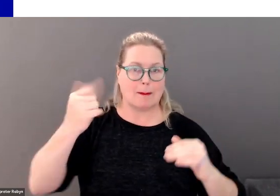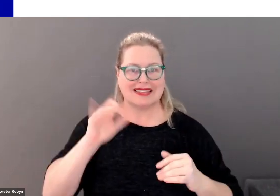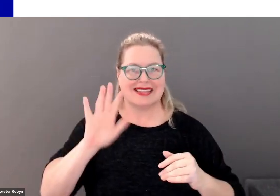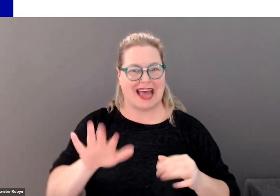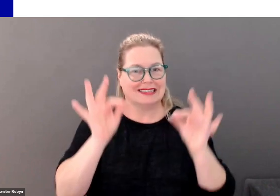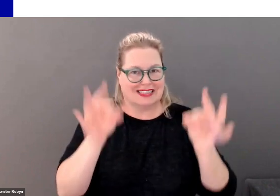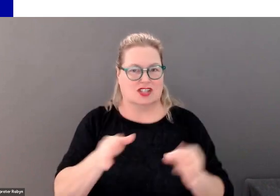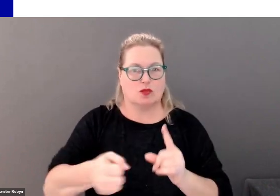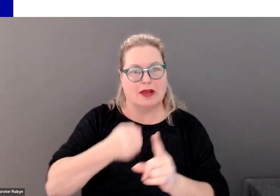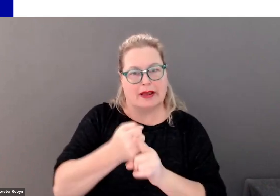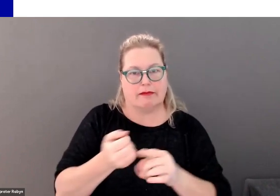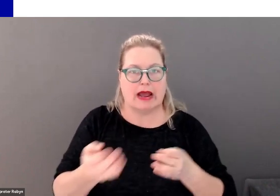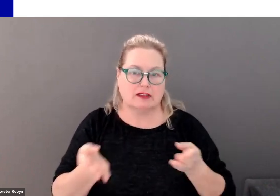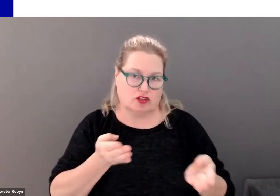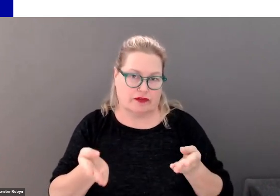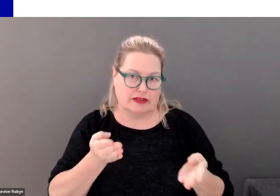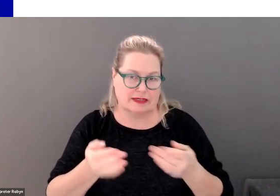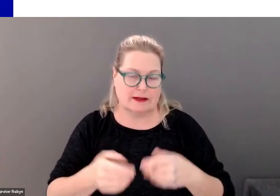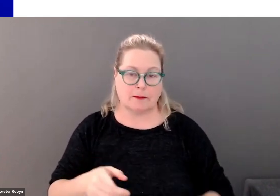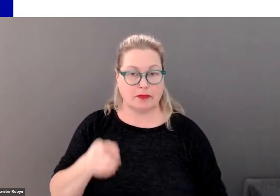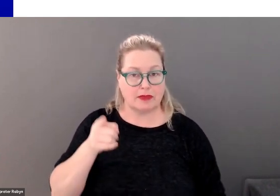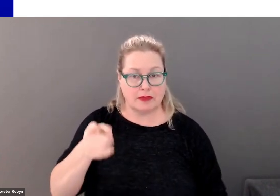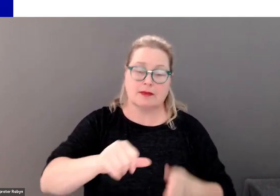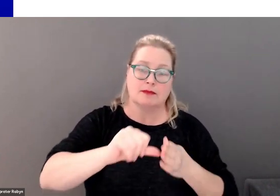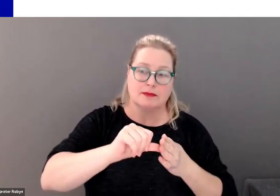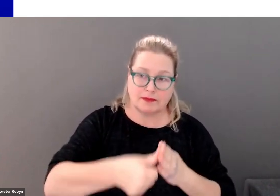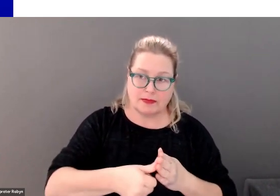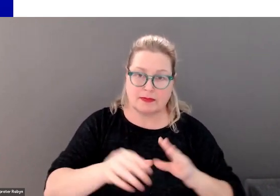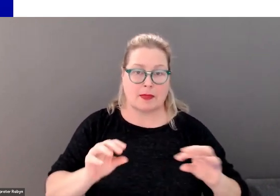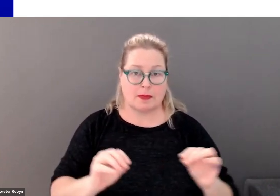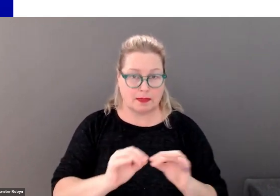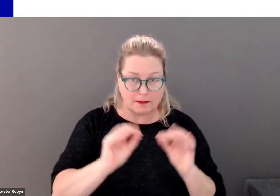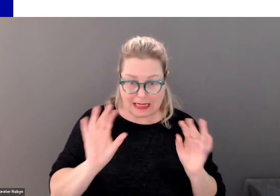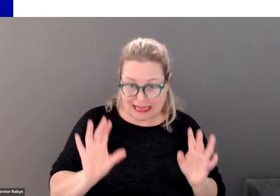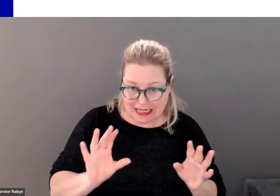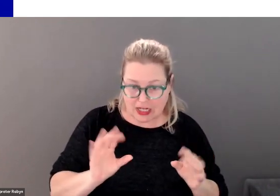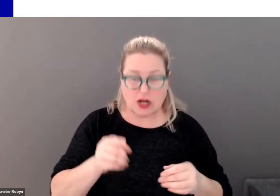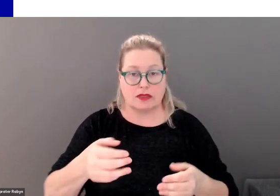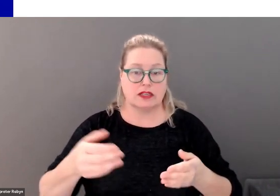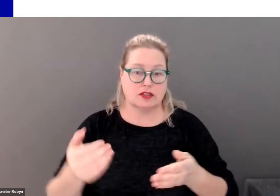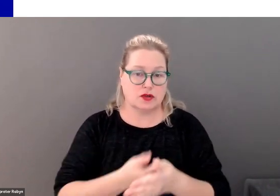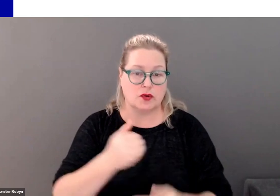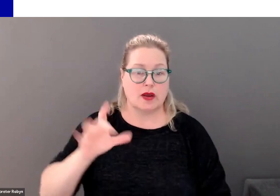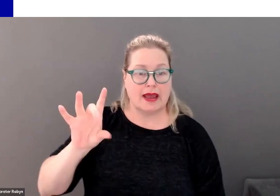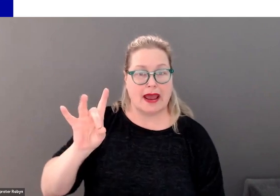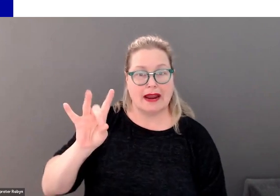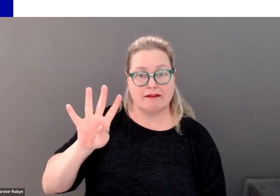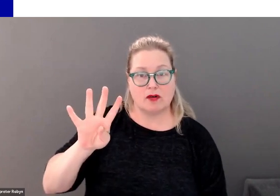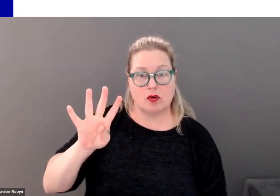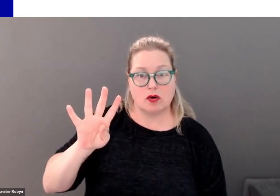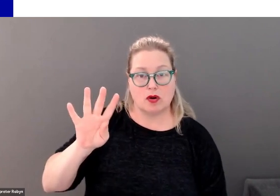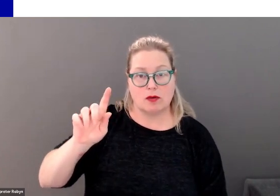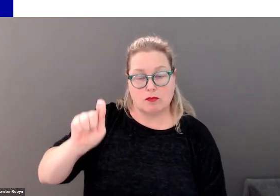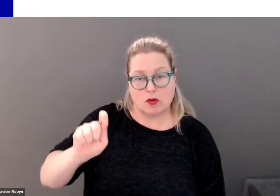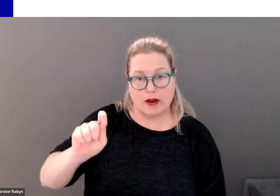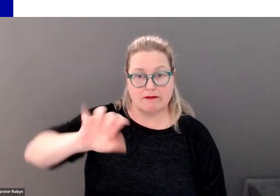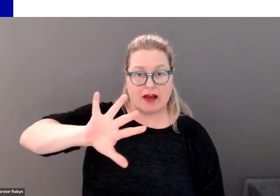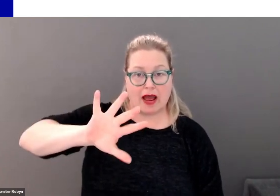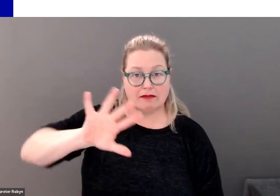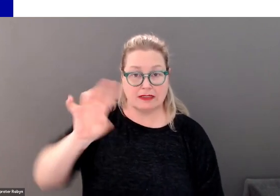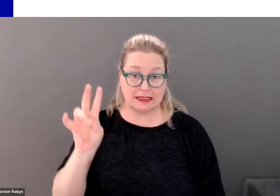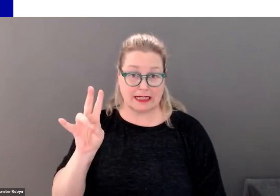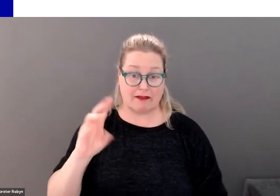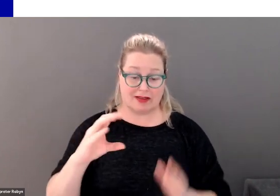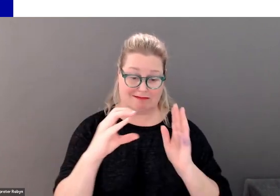to be clear, this new value assessment provision, which is the new 84.57, does not prohibit